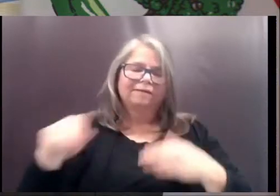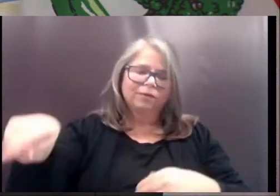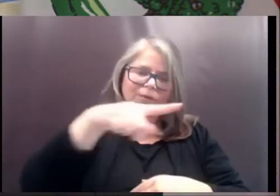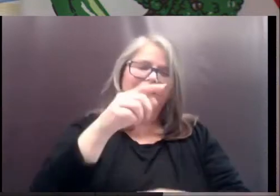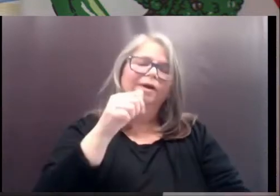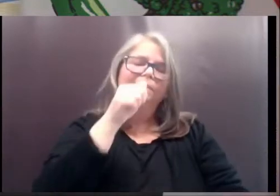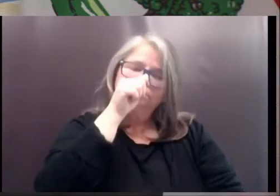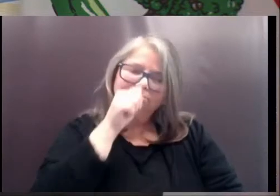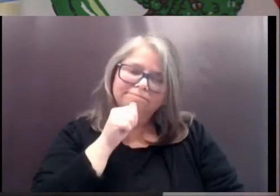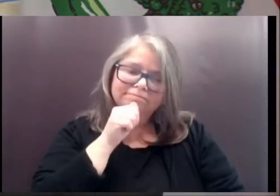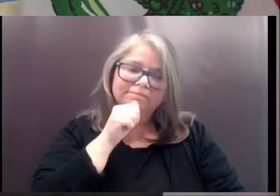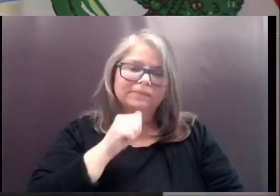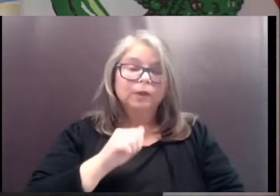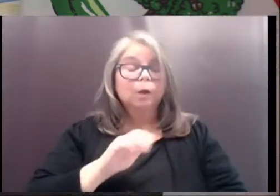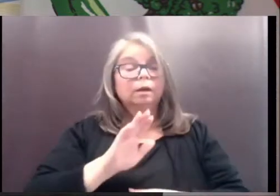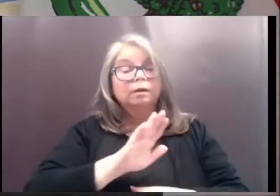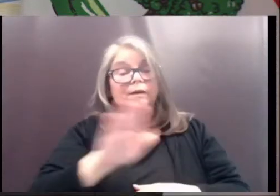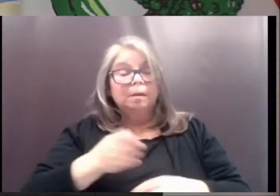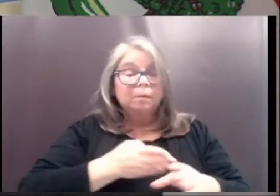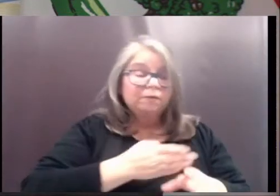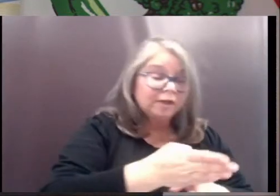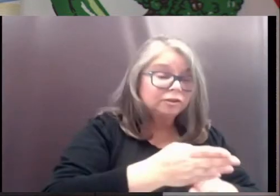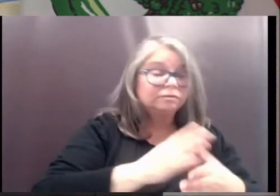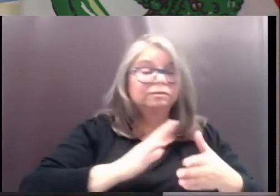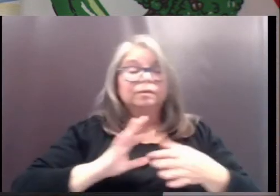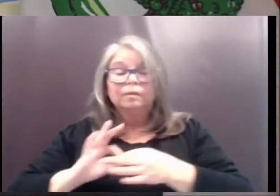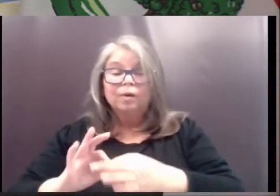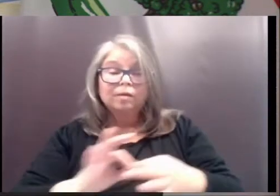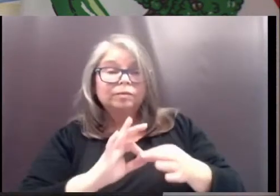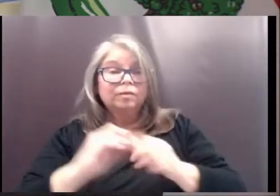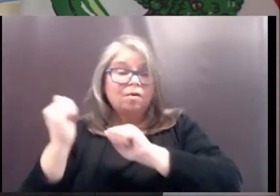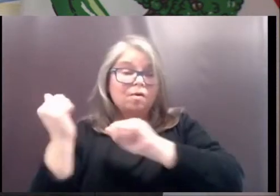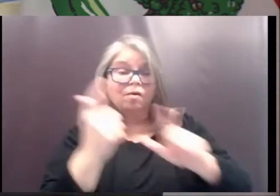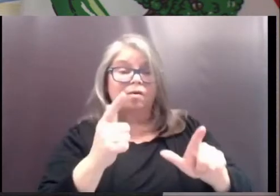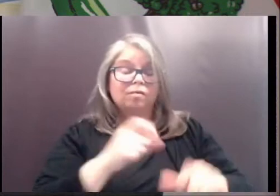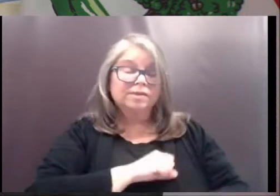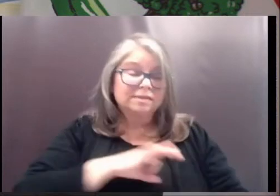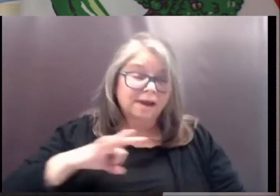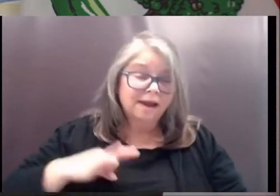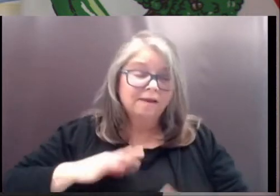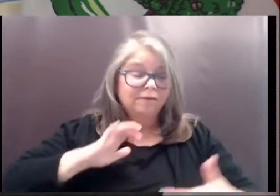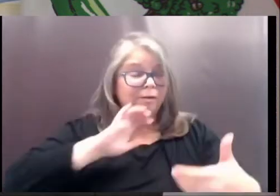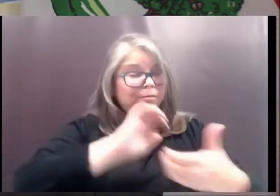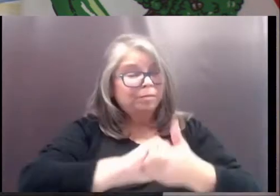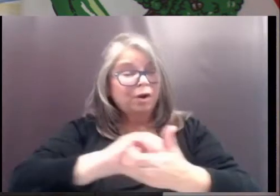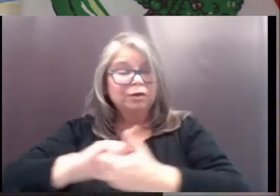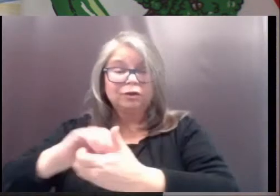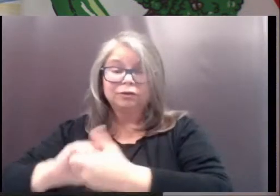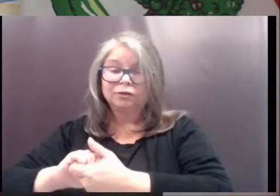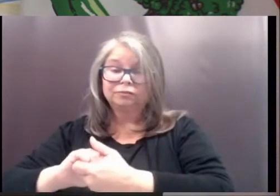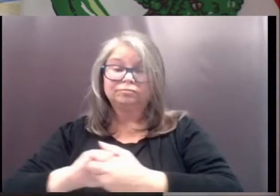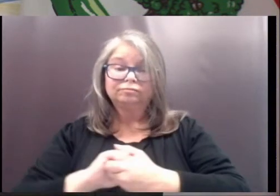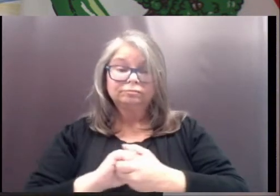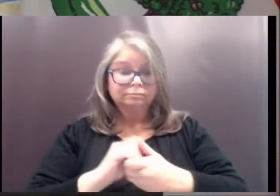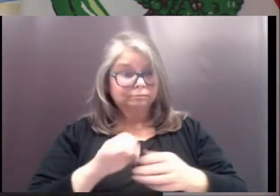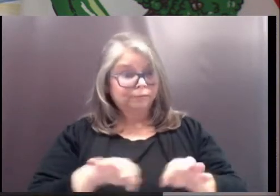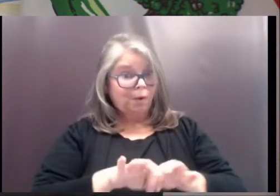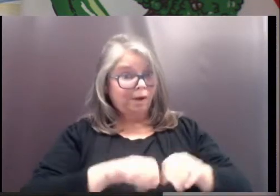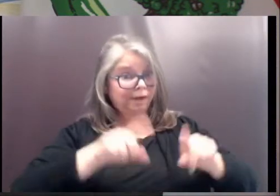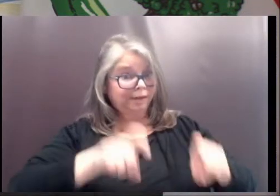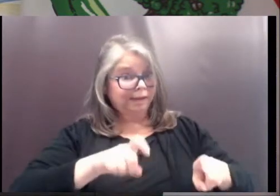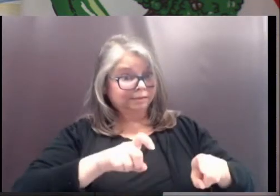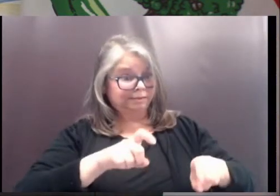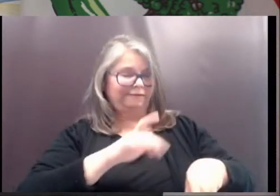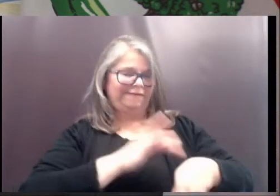and cooperation of all the staff and our partners in making this testing available to all Islanders who need it. Thank you.